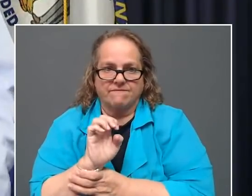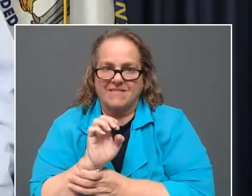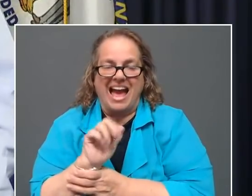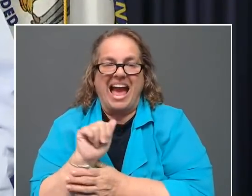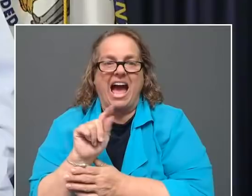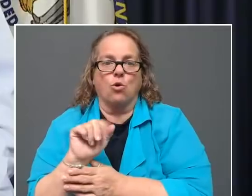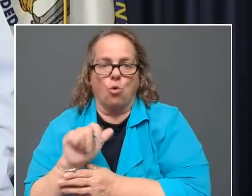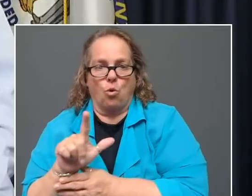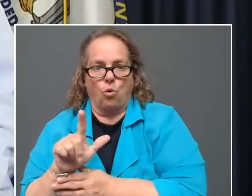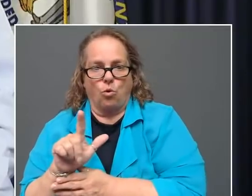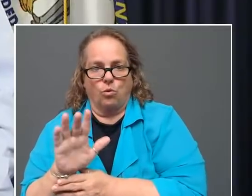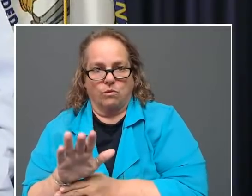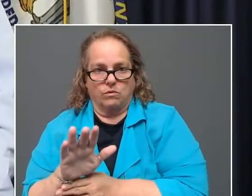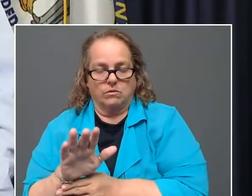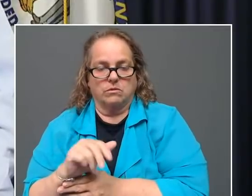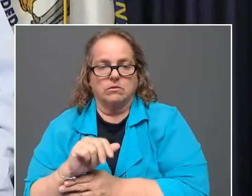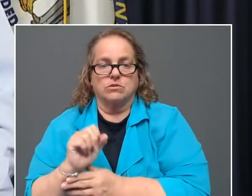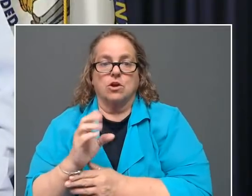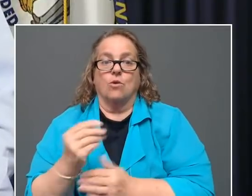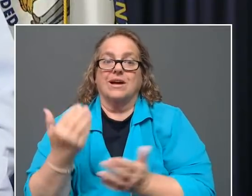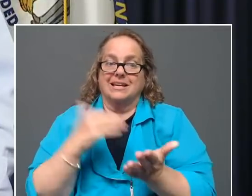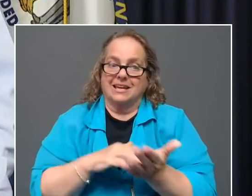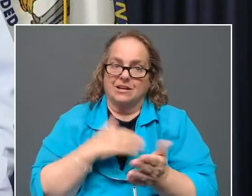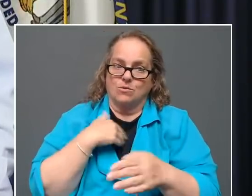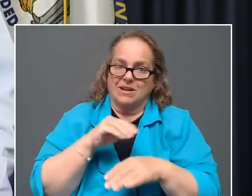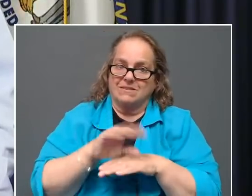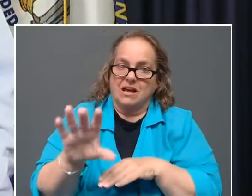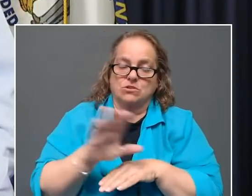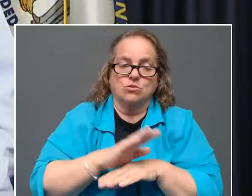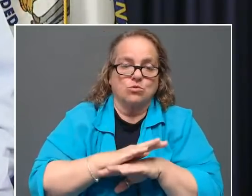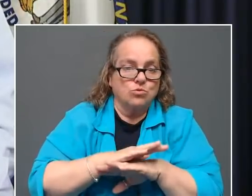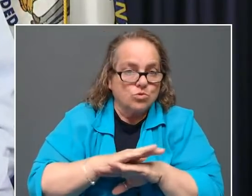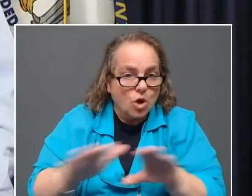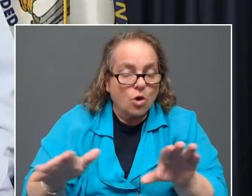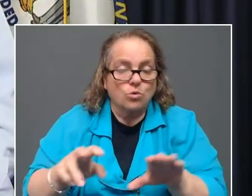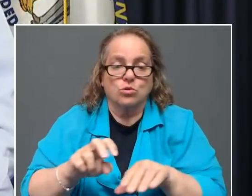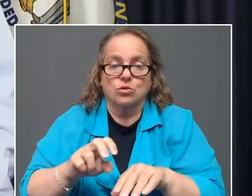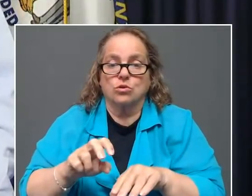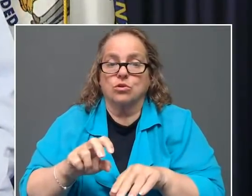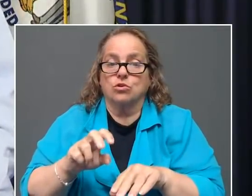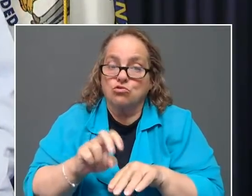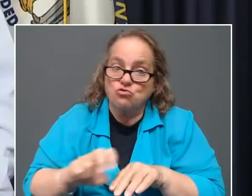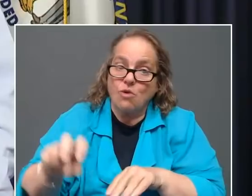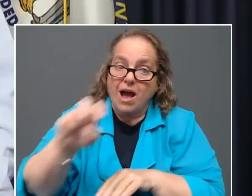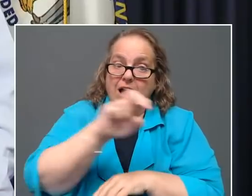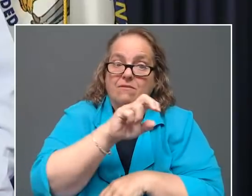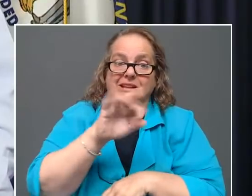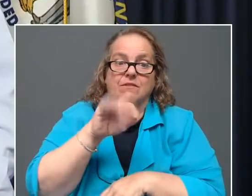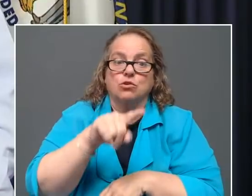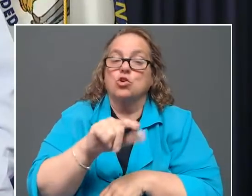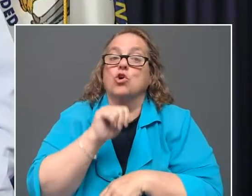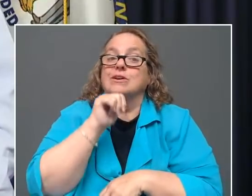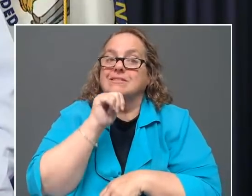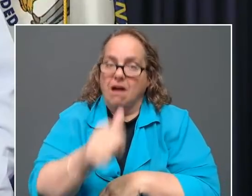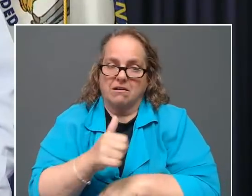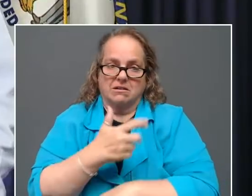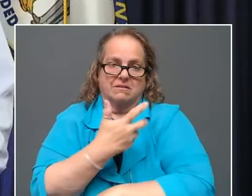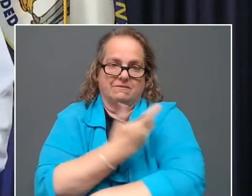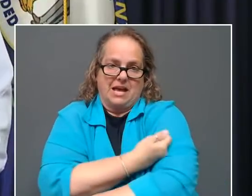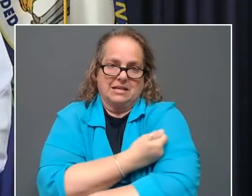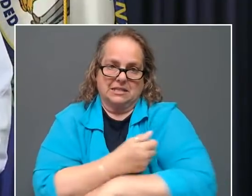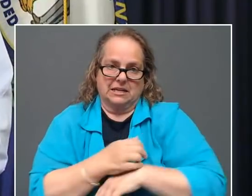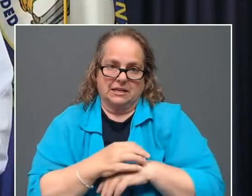are advising not to engage in any non-essential travel if you are not vaccinated. If you're